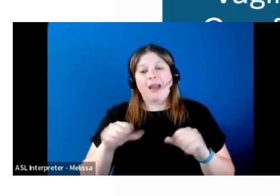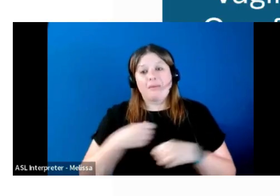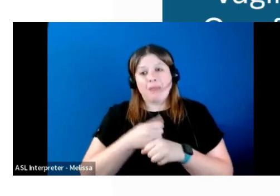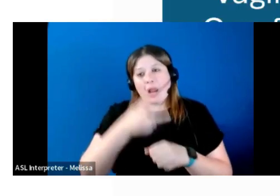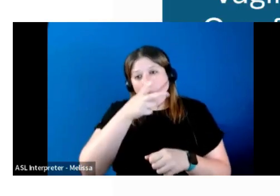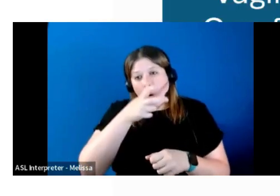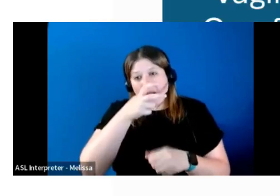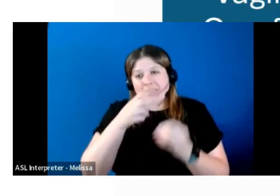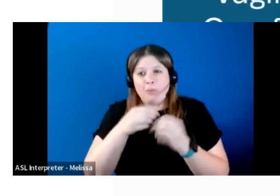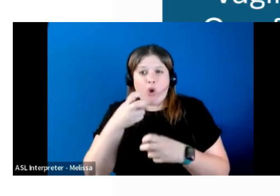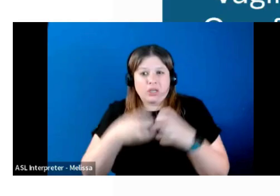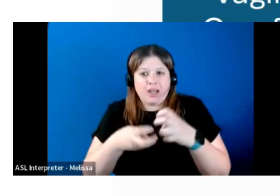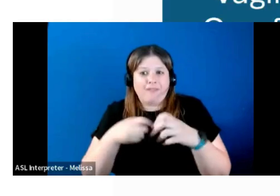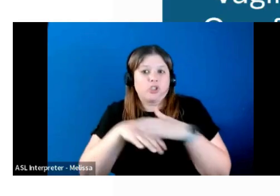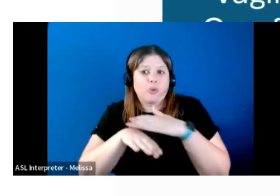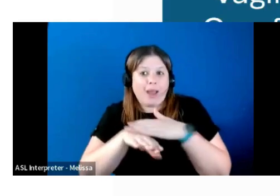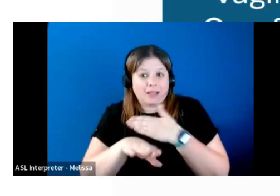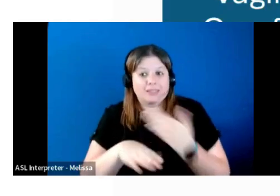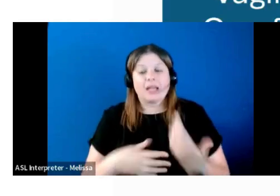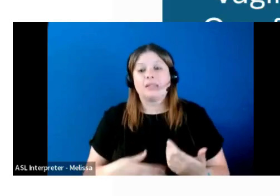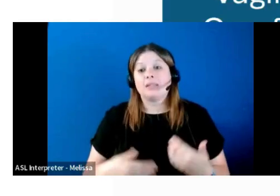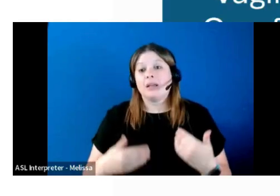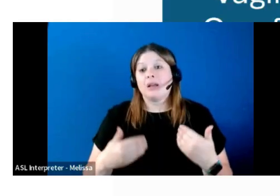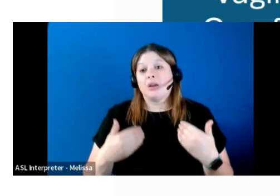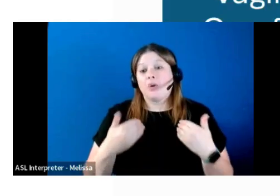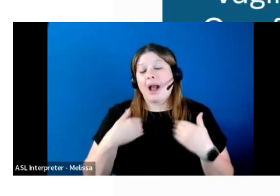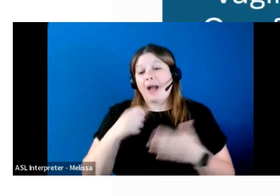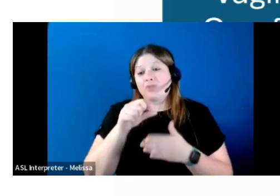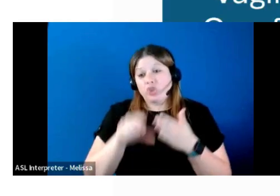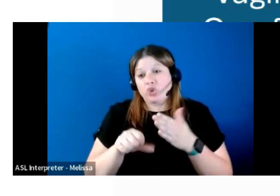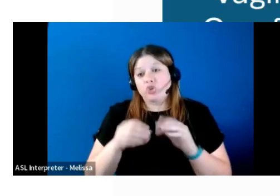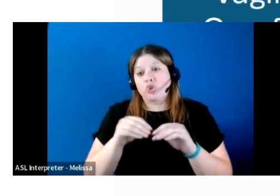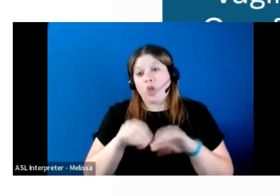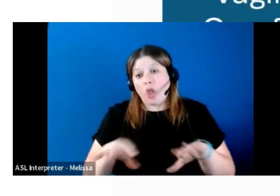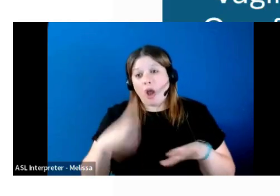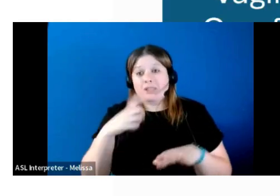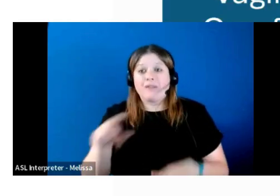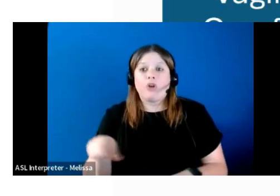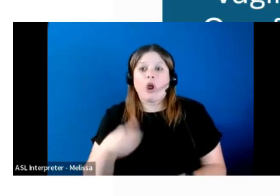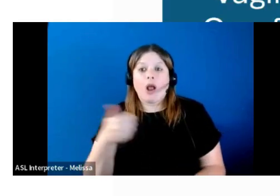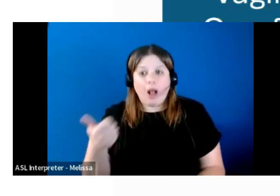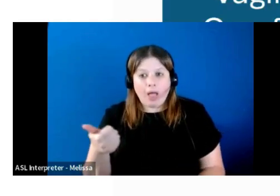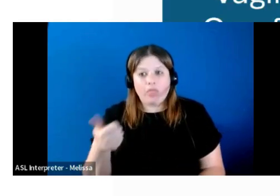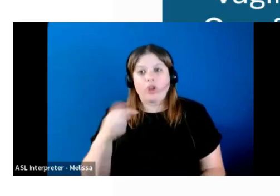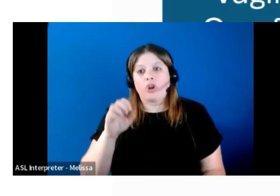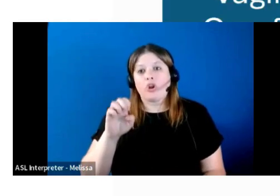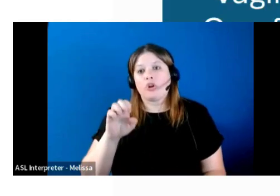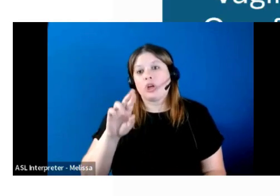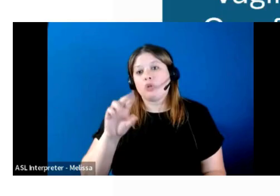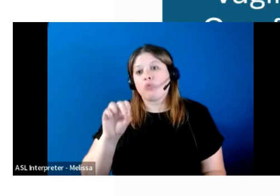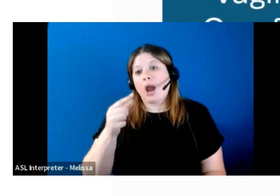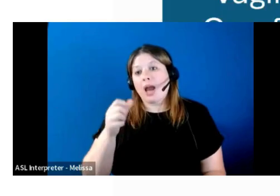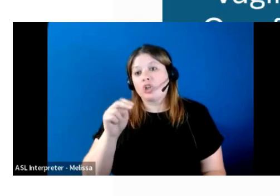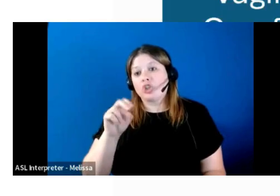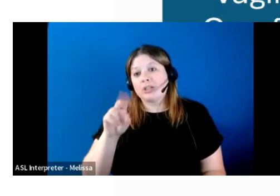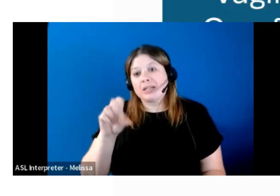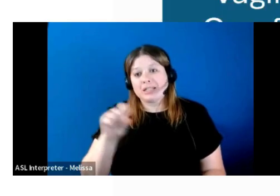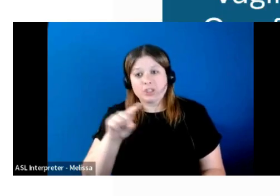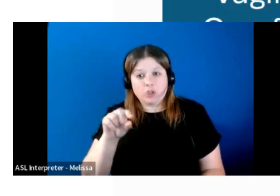to access. And there are surgical losses of other erogenous zones, as well as nipple and